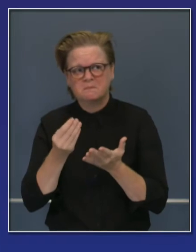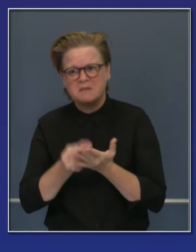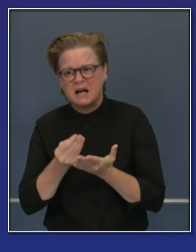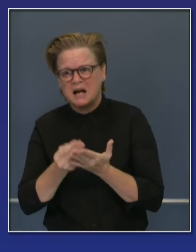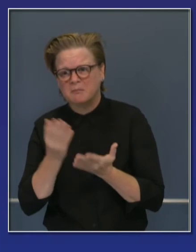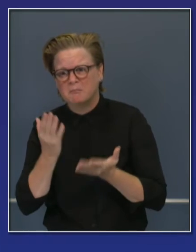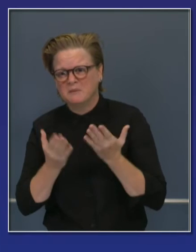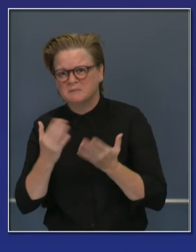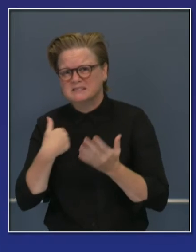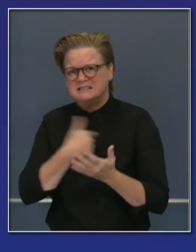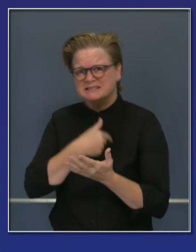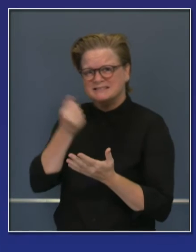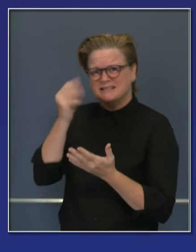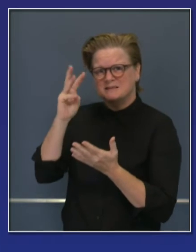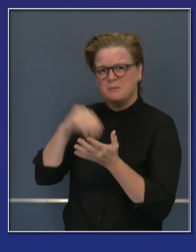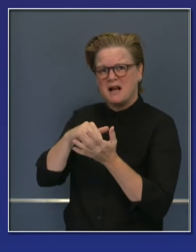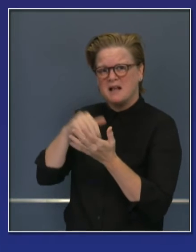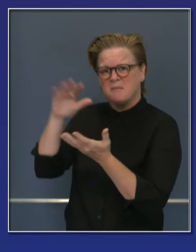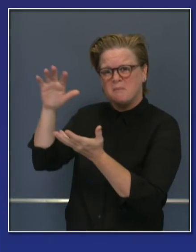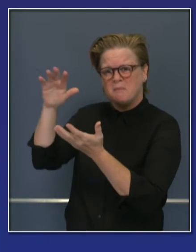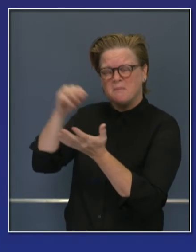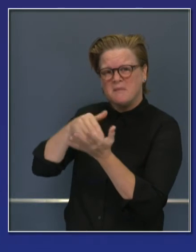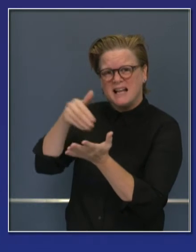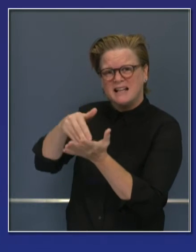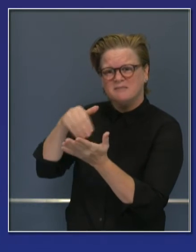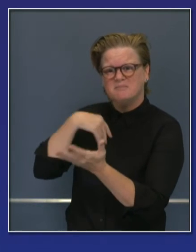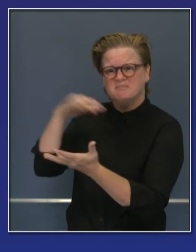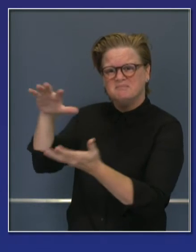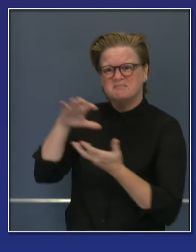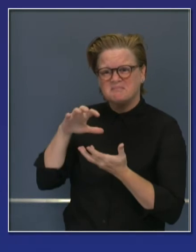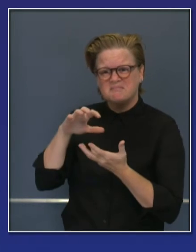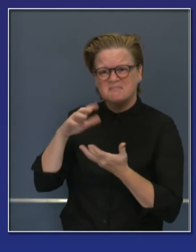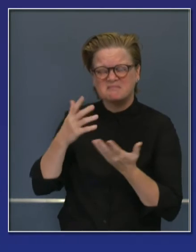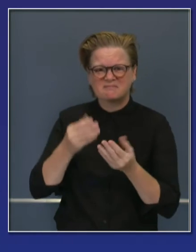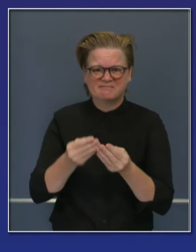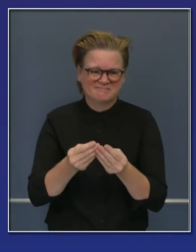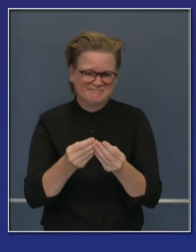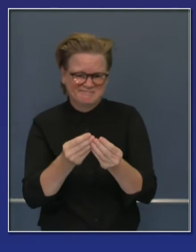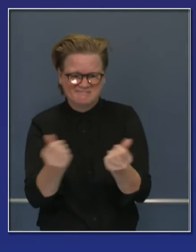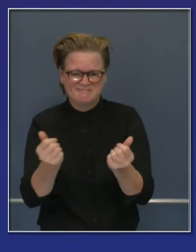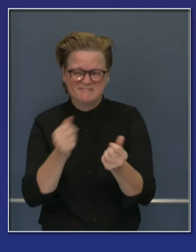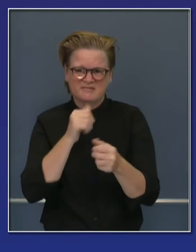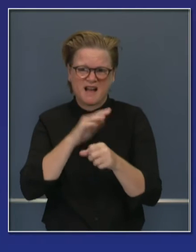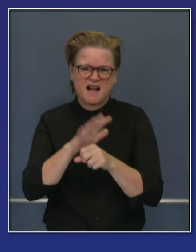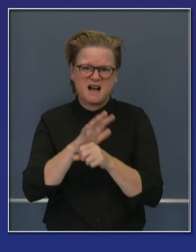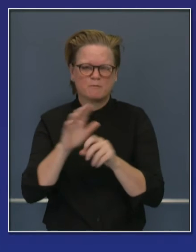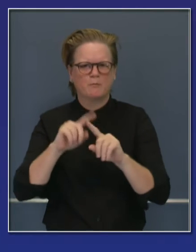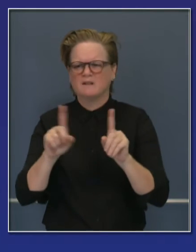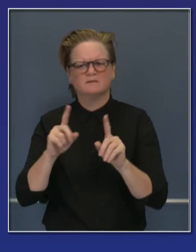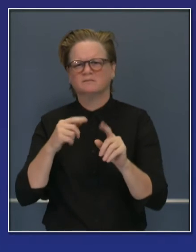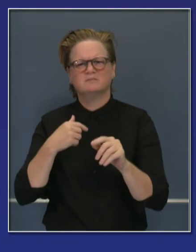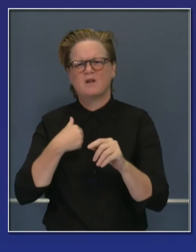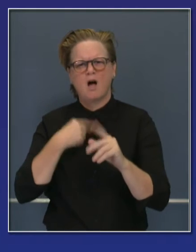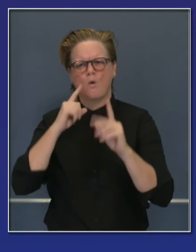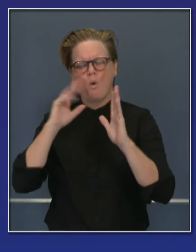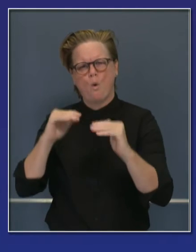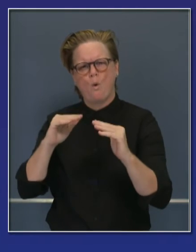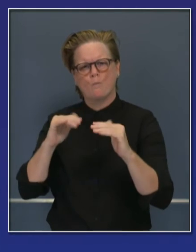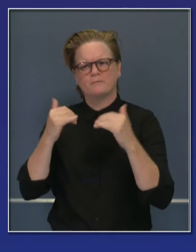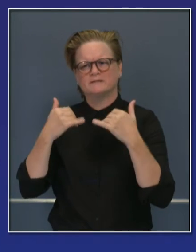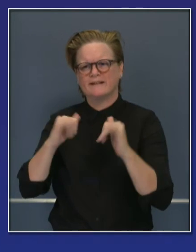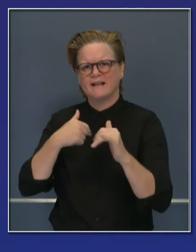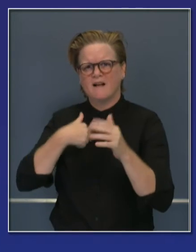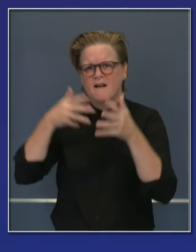We're hoping to receive the rest and distribute the rest, but the commitment total is $28